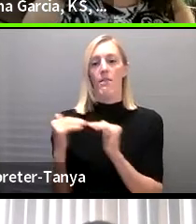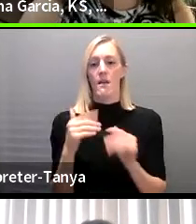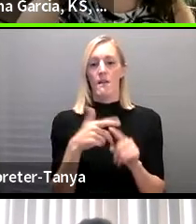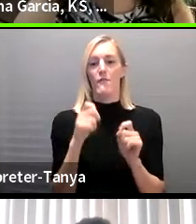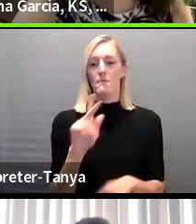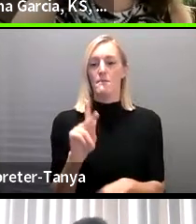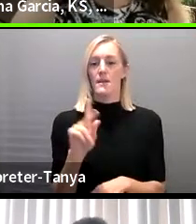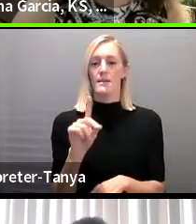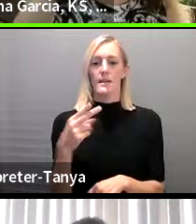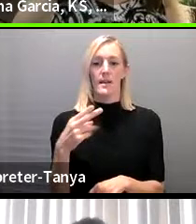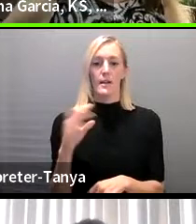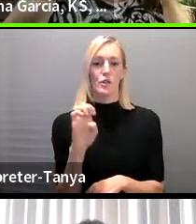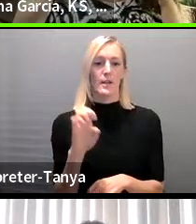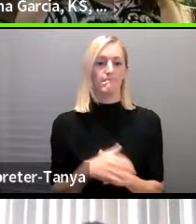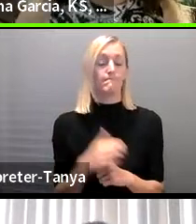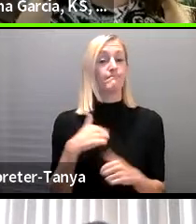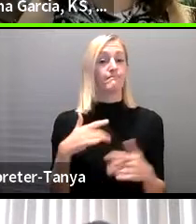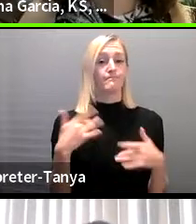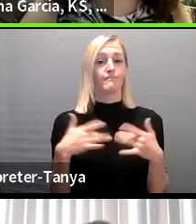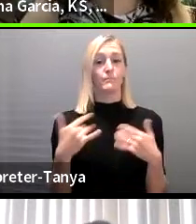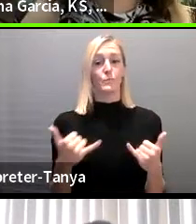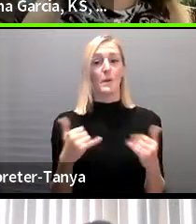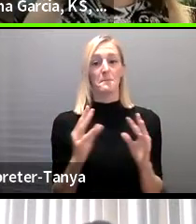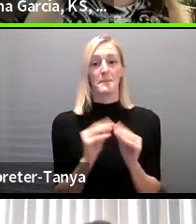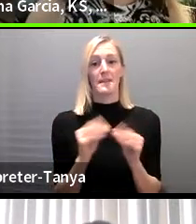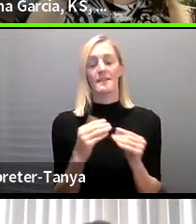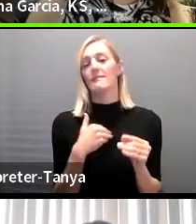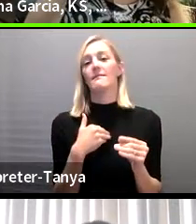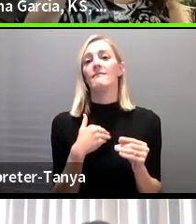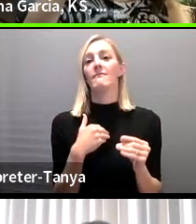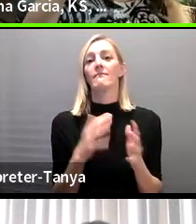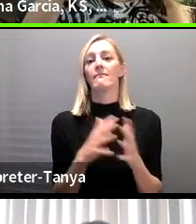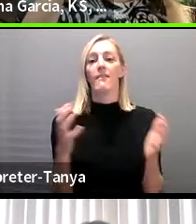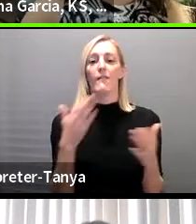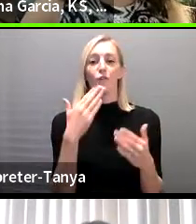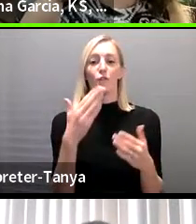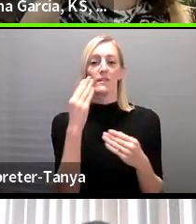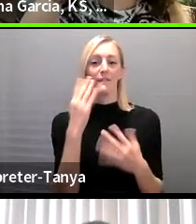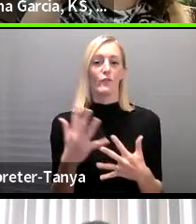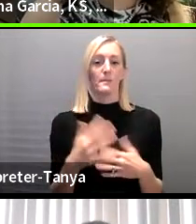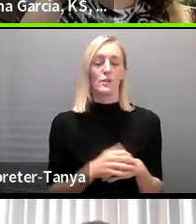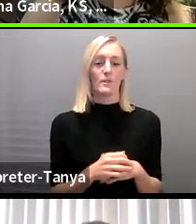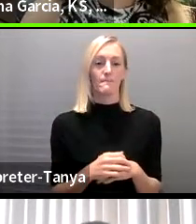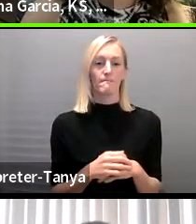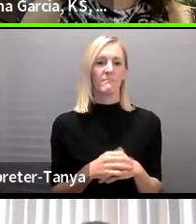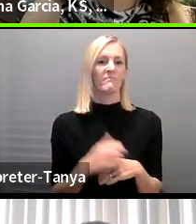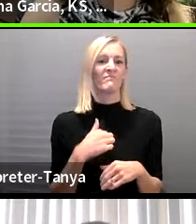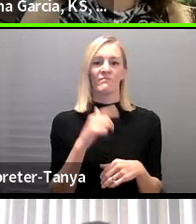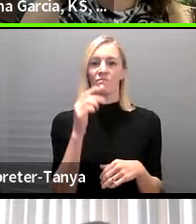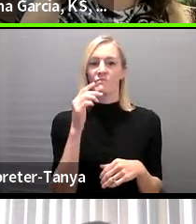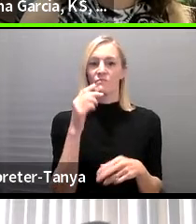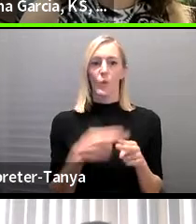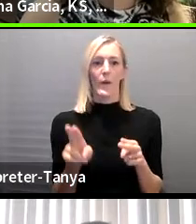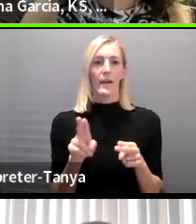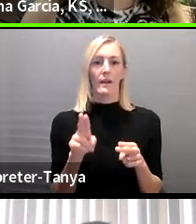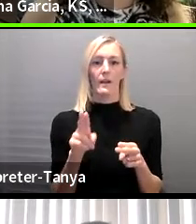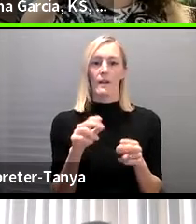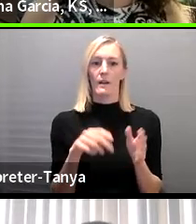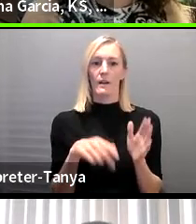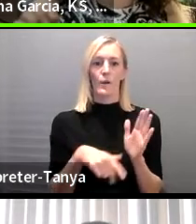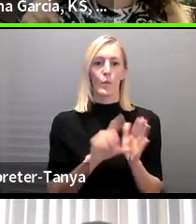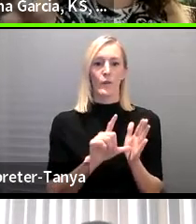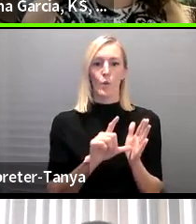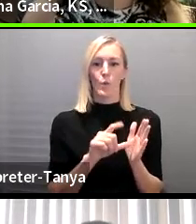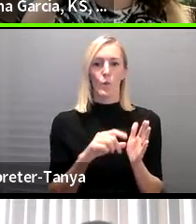very excited about today's meeting because we have a lot of good information to share. So I'm going to do a quick review of the agenda. So we're going